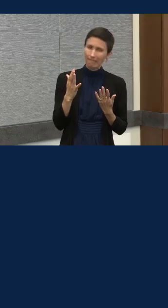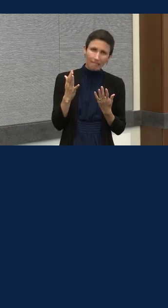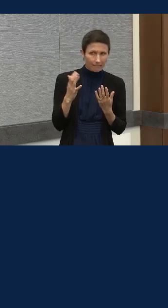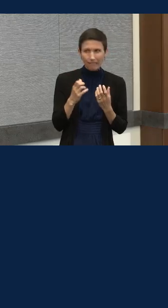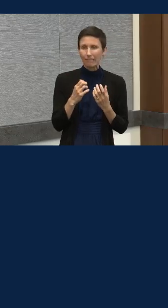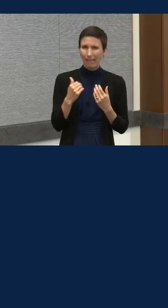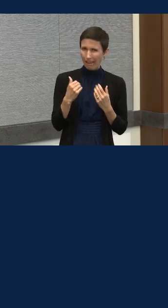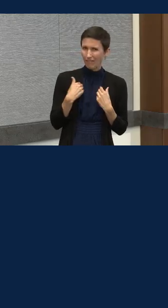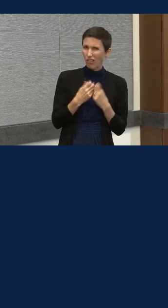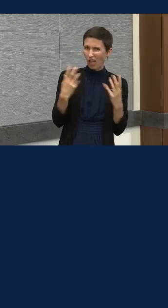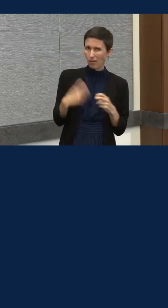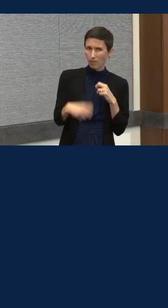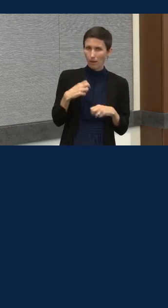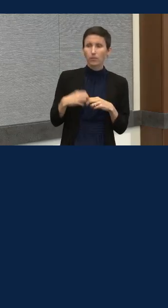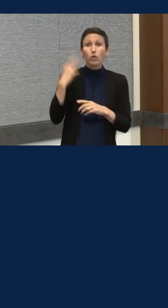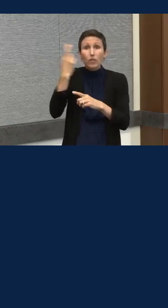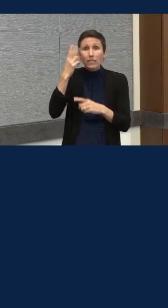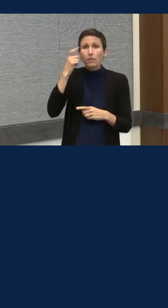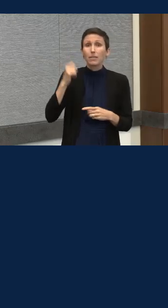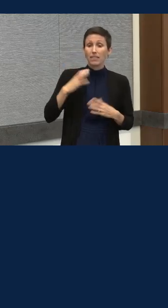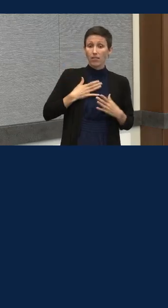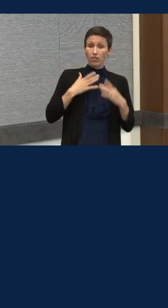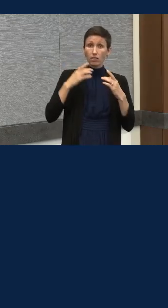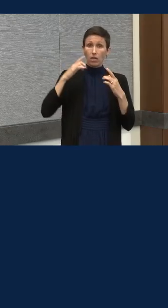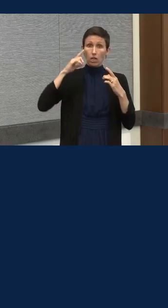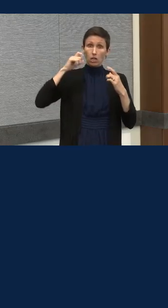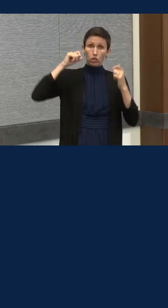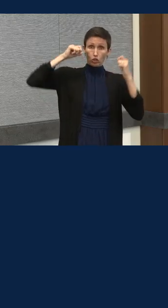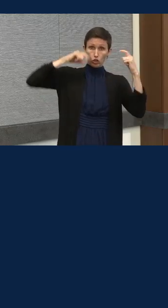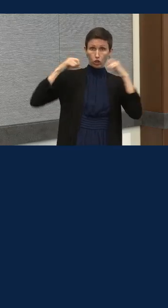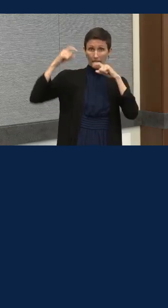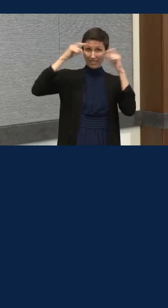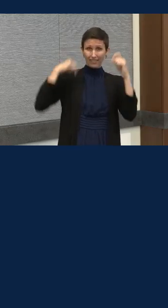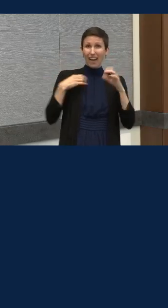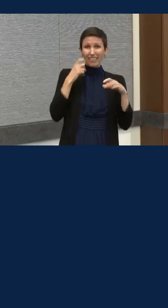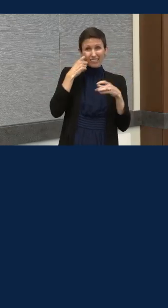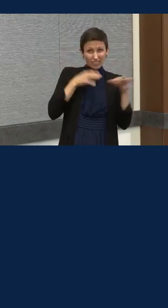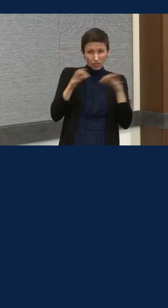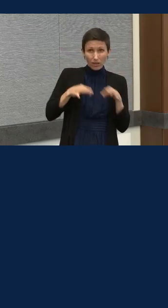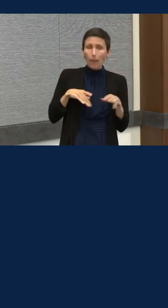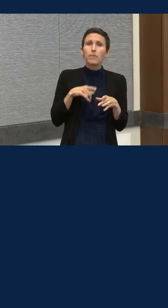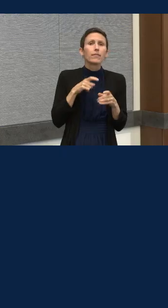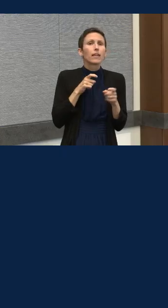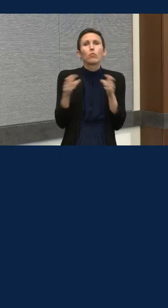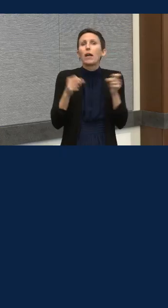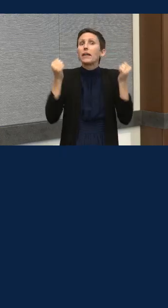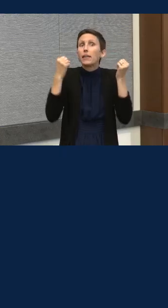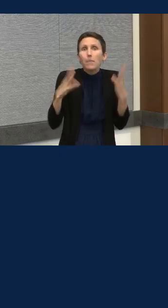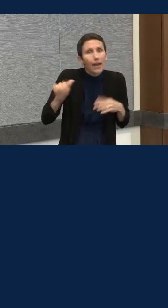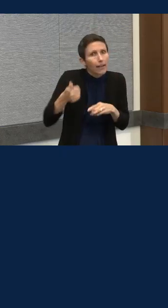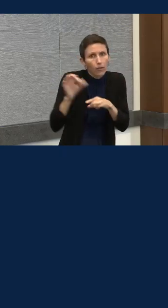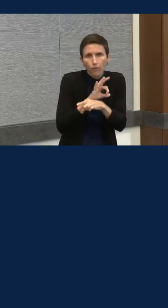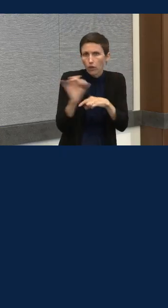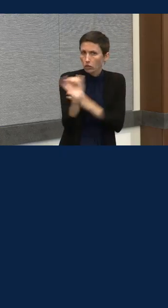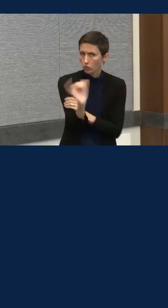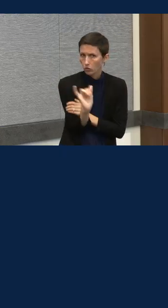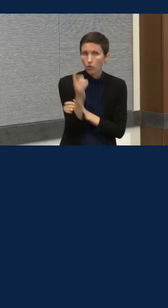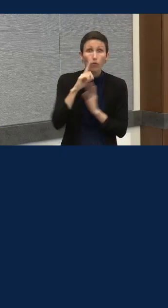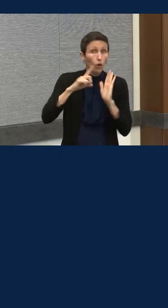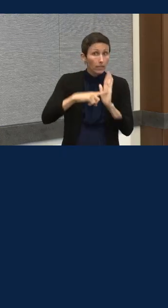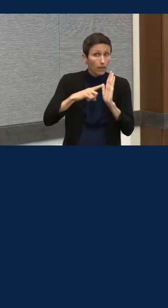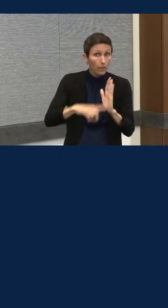reason why is these circuits I've described to you today regulate a whole host of other functions as well. For